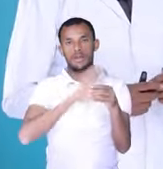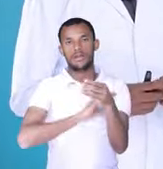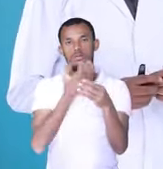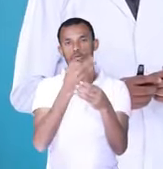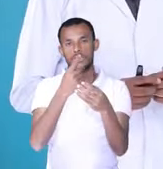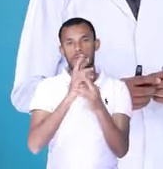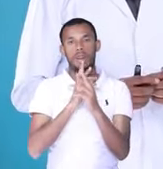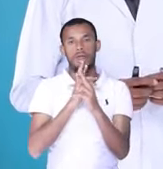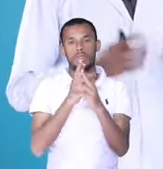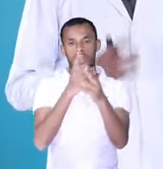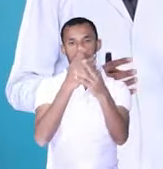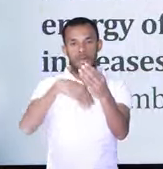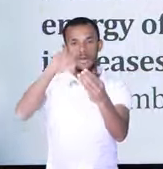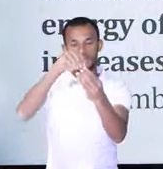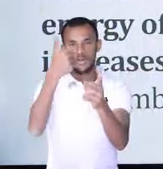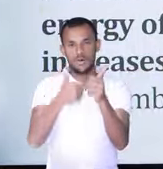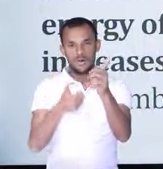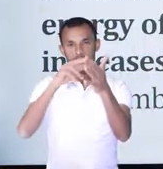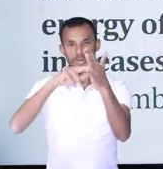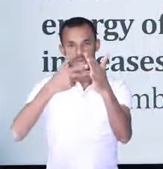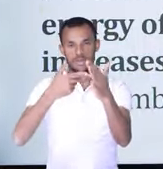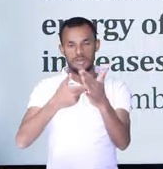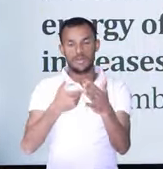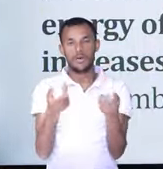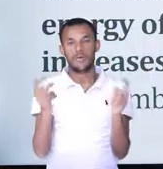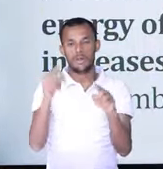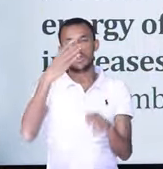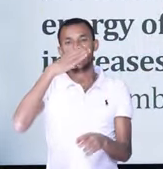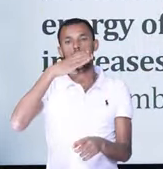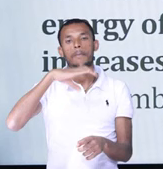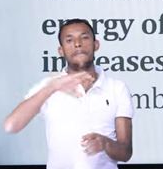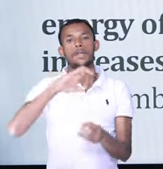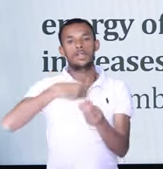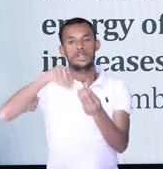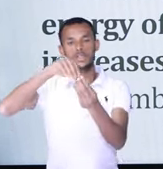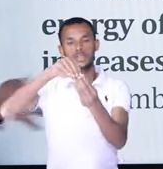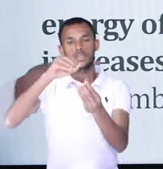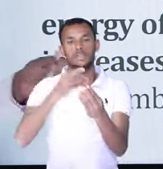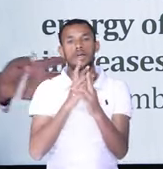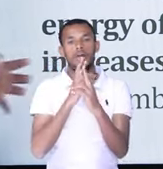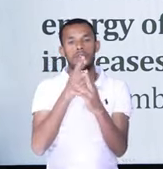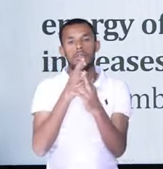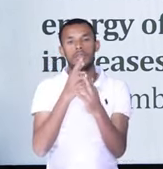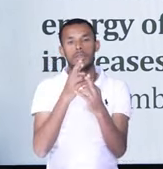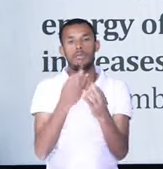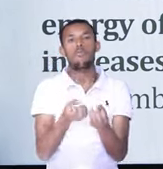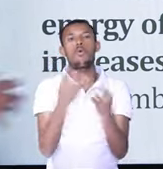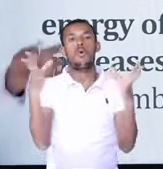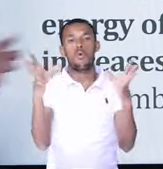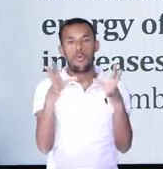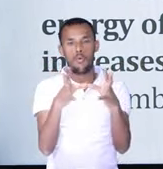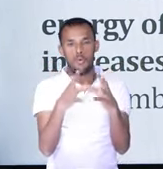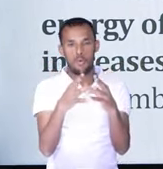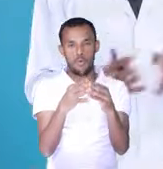reactant particle increases. Which means what? When the temperature increases, the reactant particles are more collide,